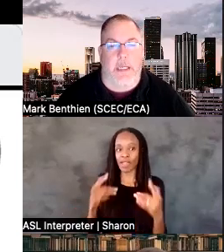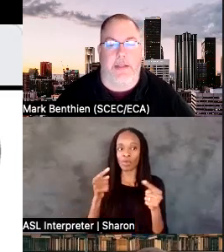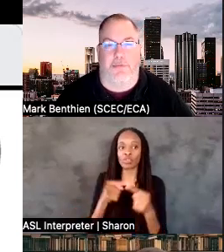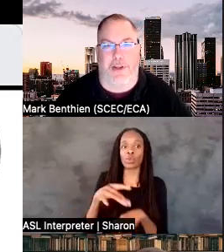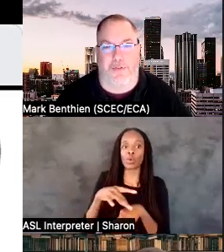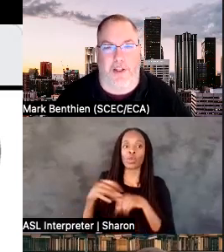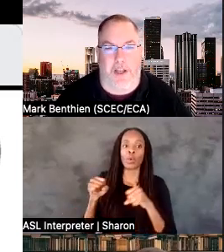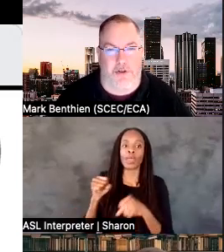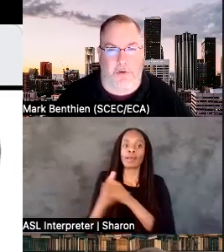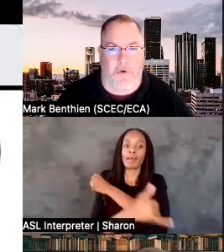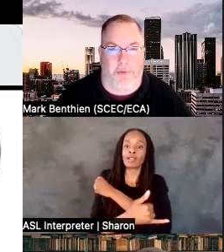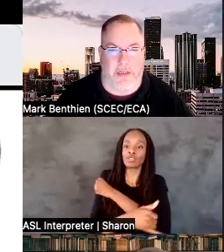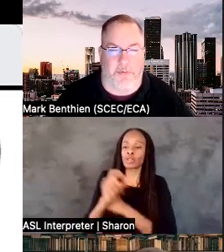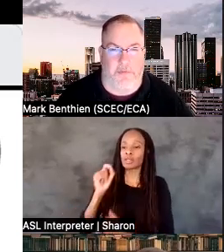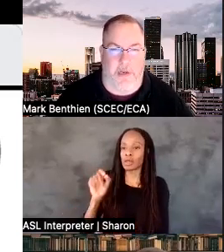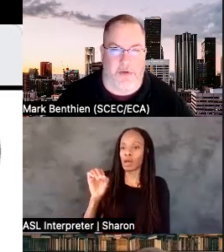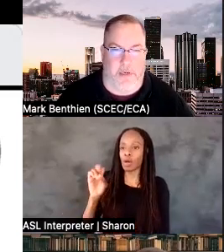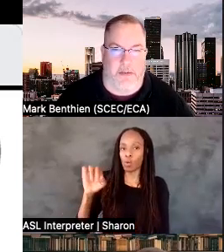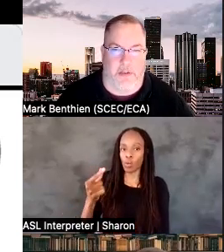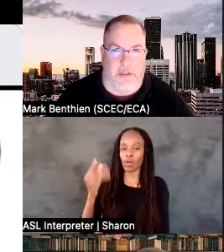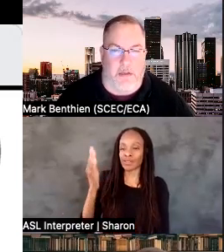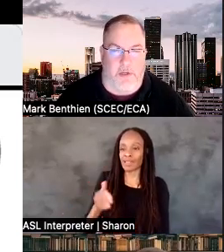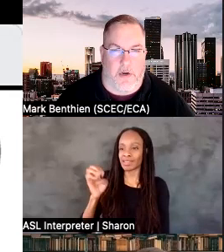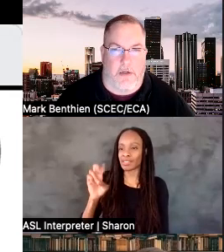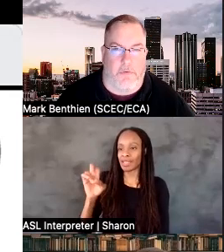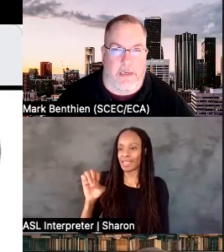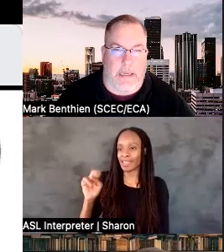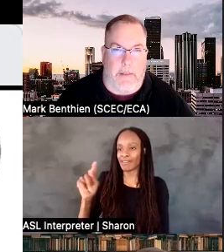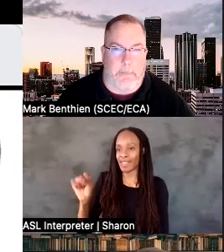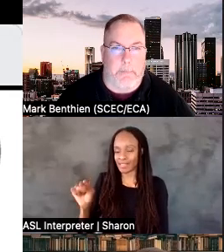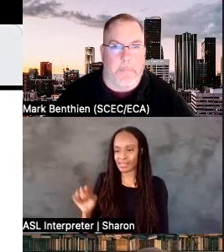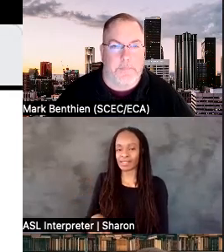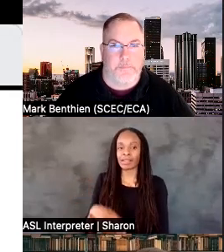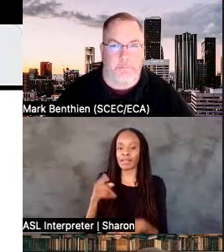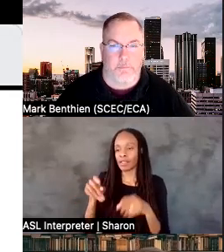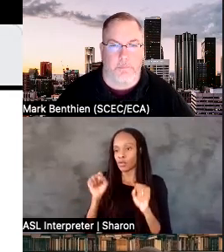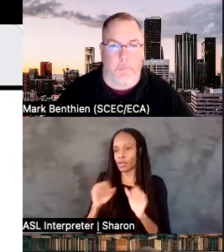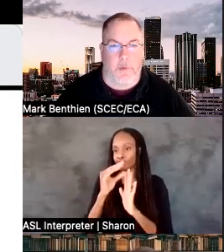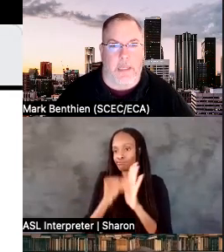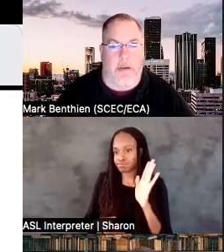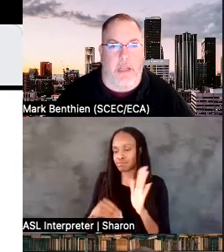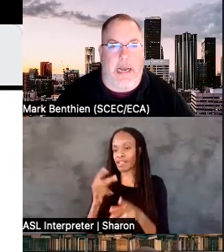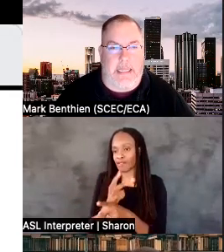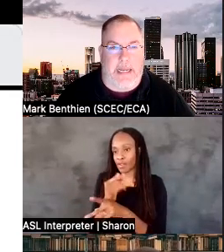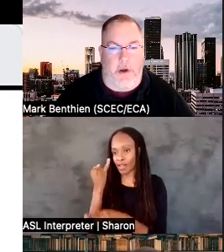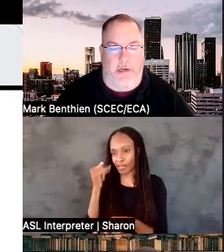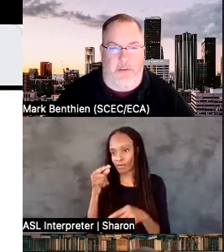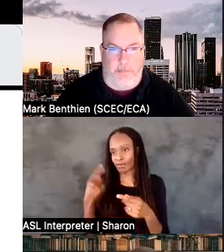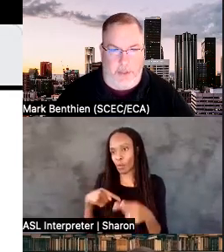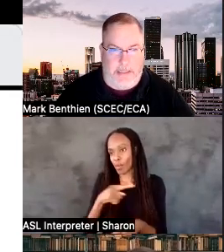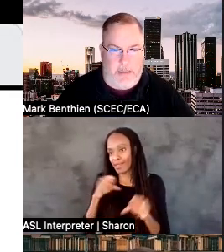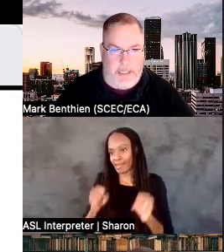earthquakecountry.org/events, and that's where you can fill out a short form to get us the information we need to figure out if we can come. In order to highlight